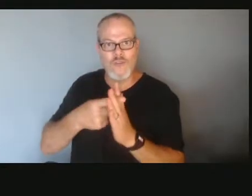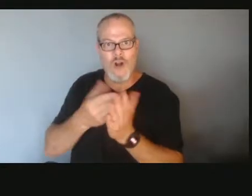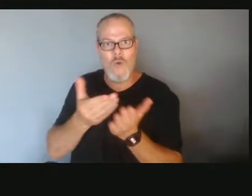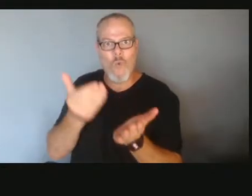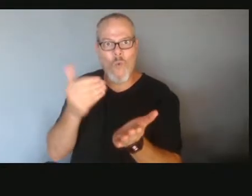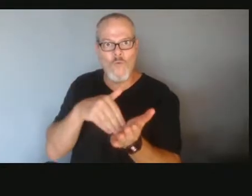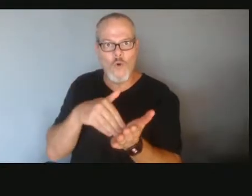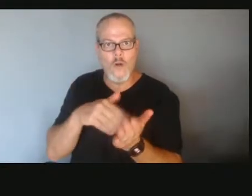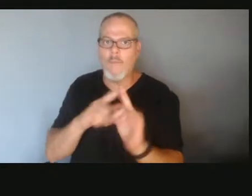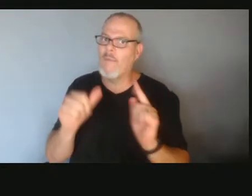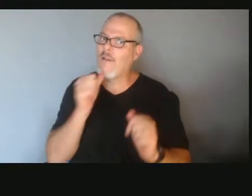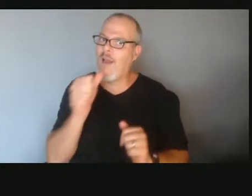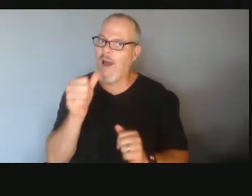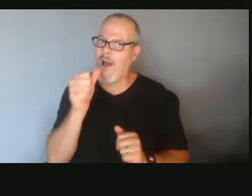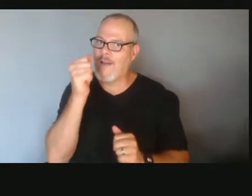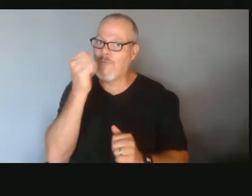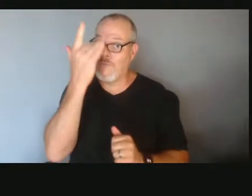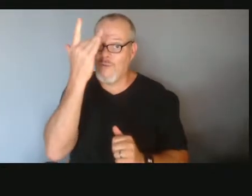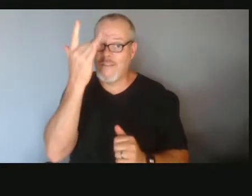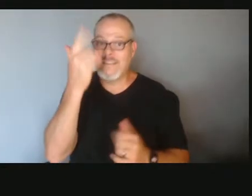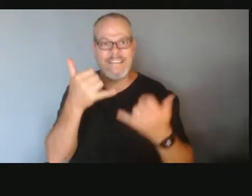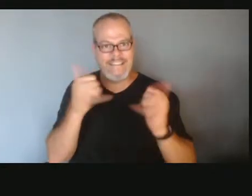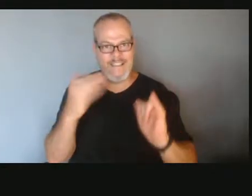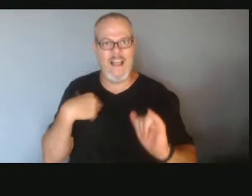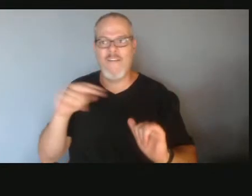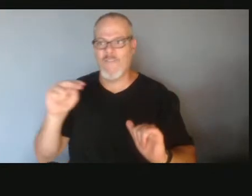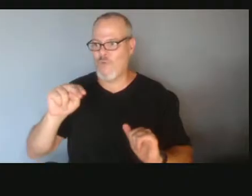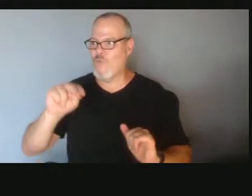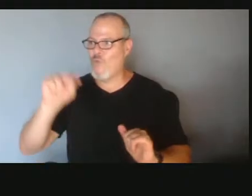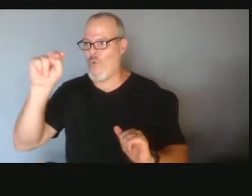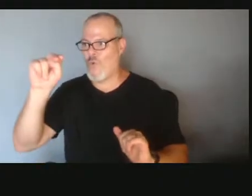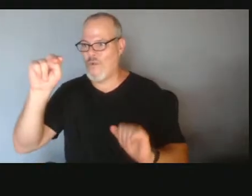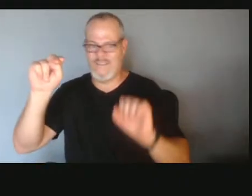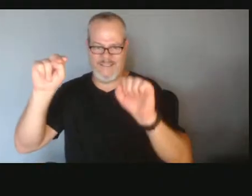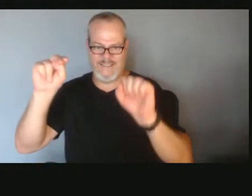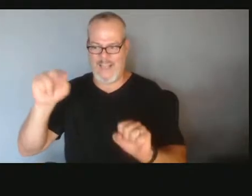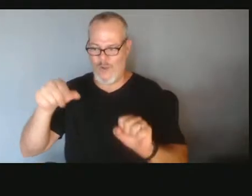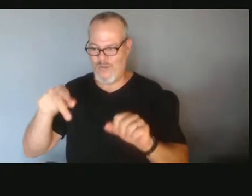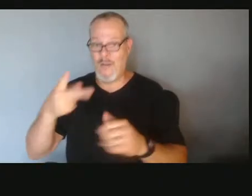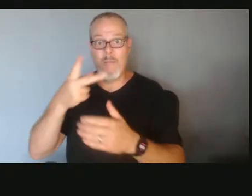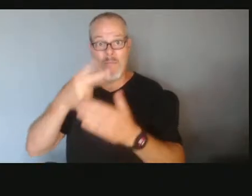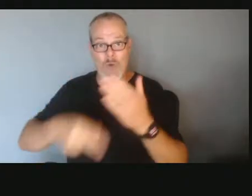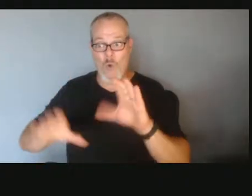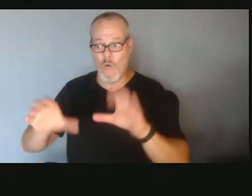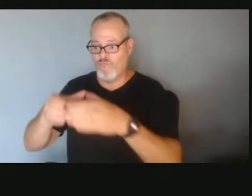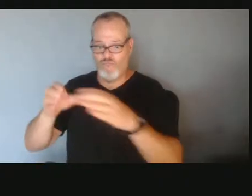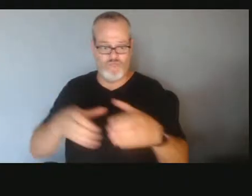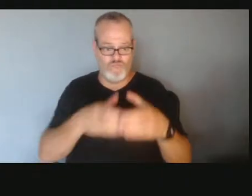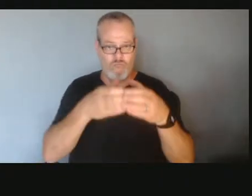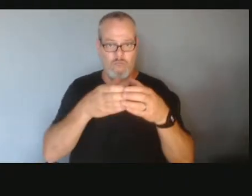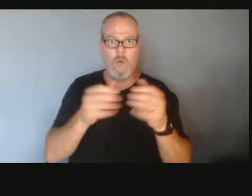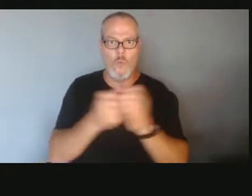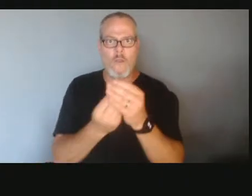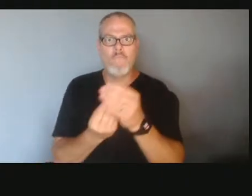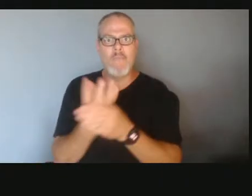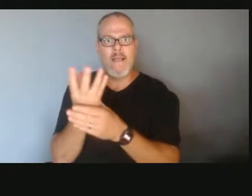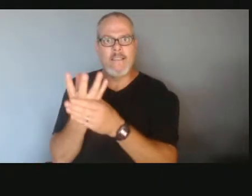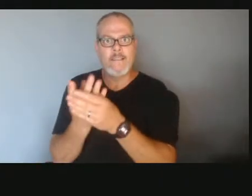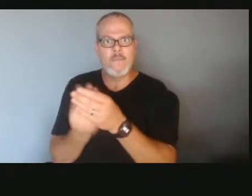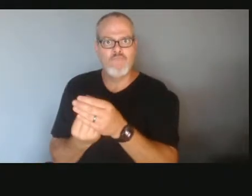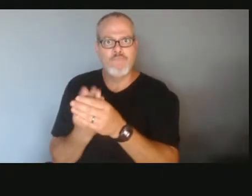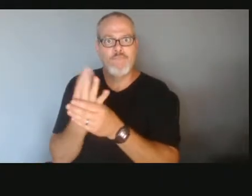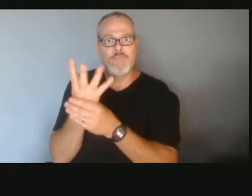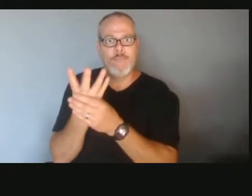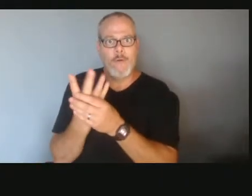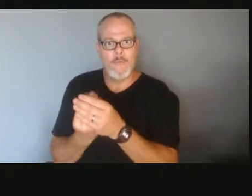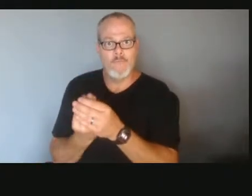also not, because we still have the north vent systems that do have those conduits, that do have the tremor with the pistoning happening within them.